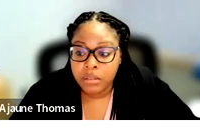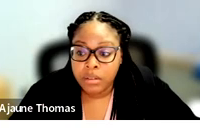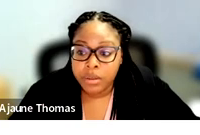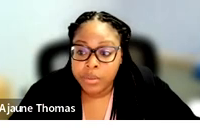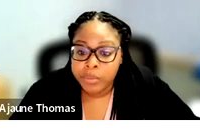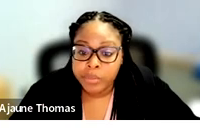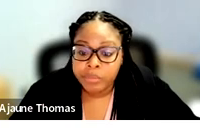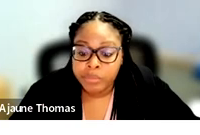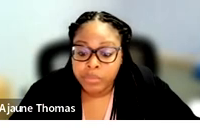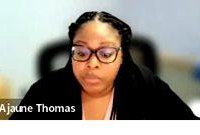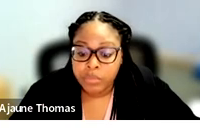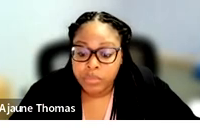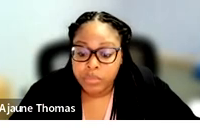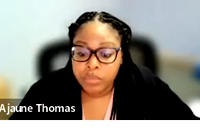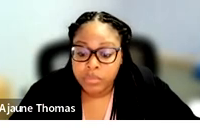saying.